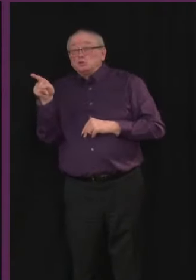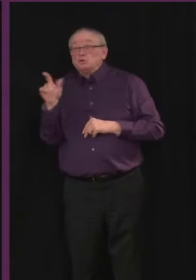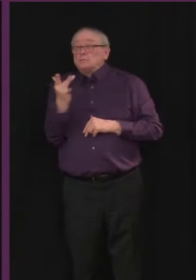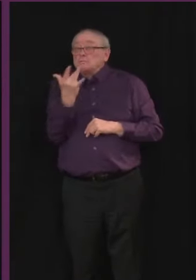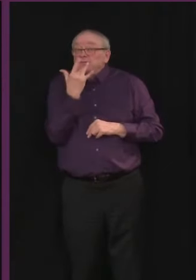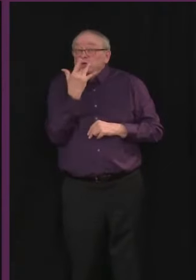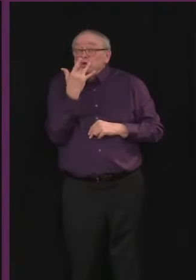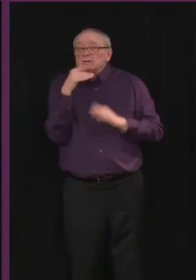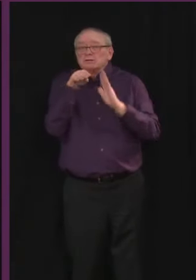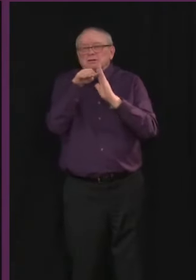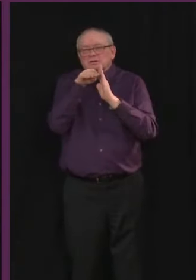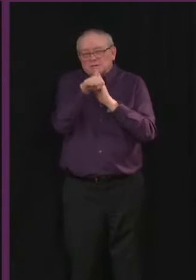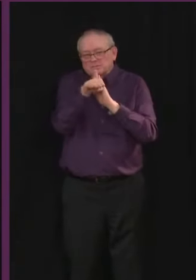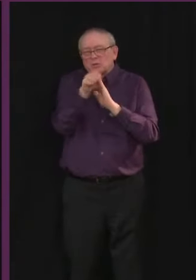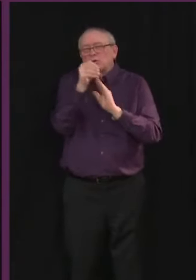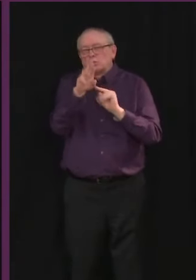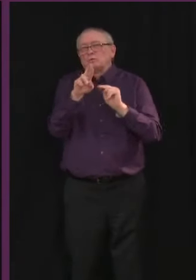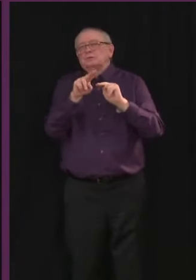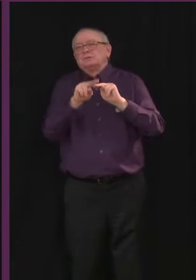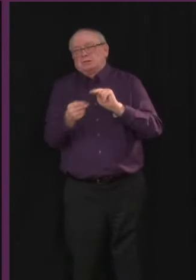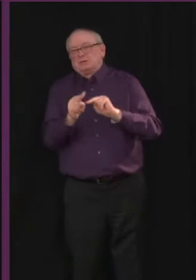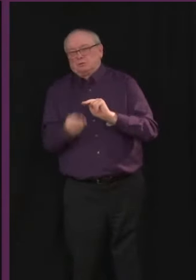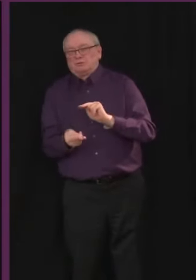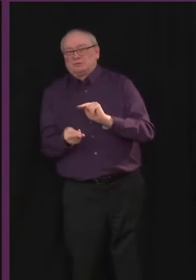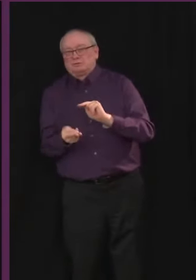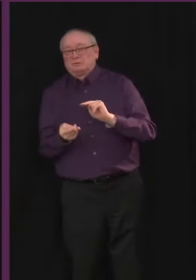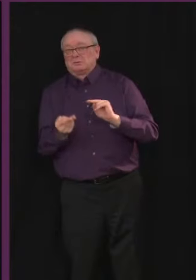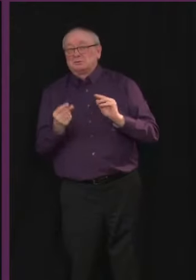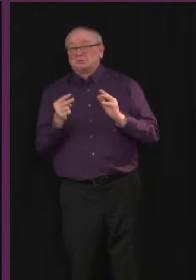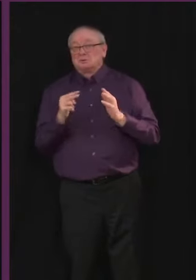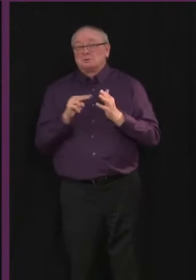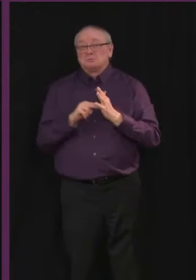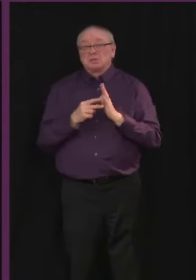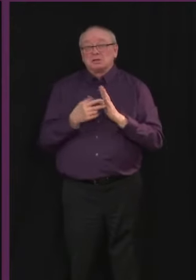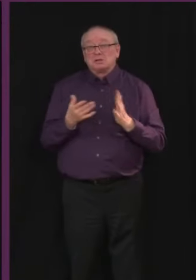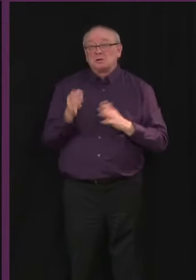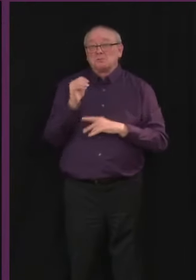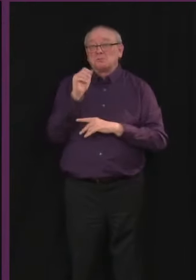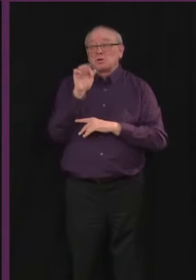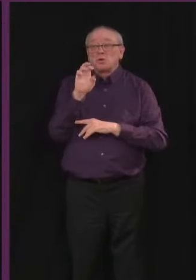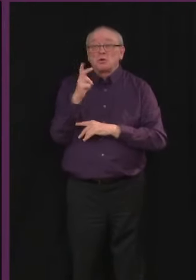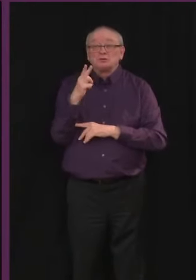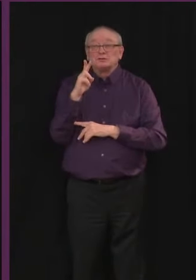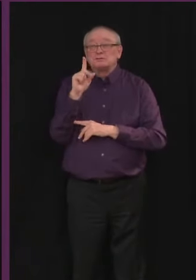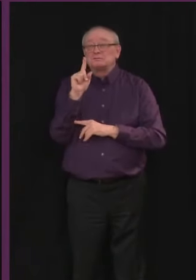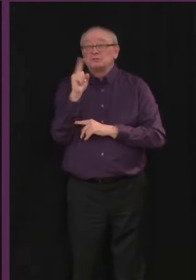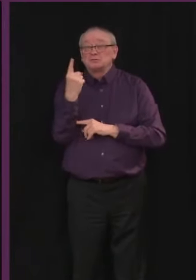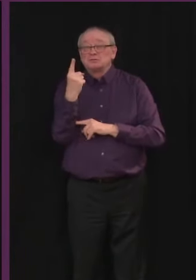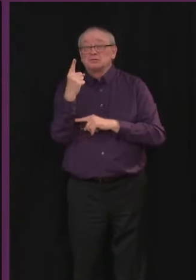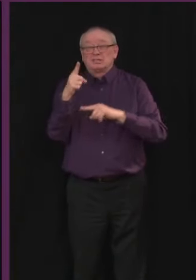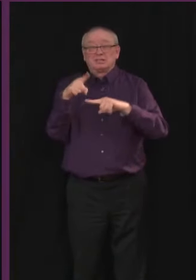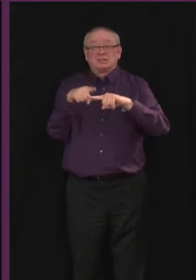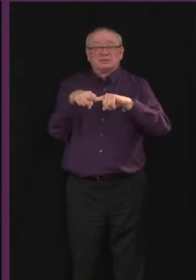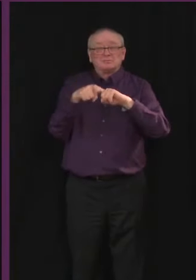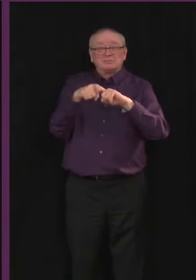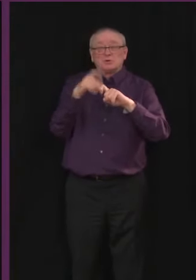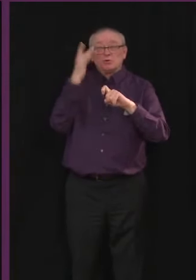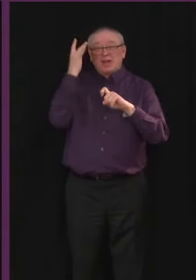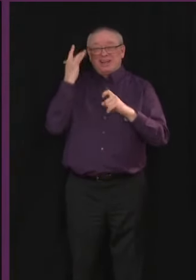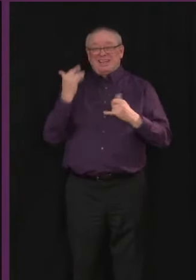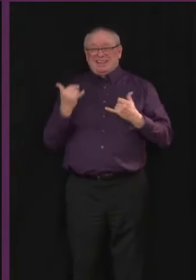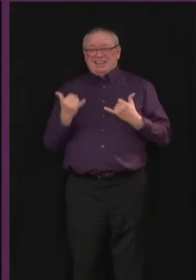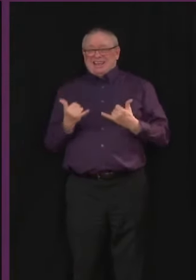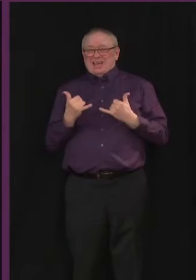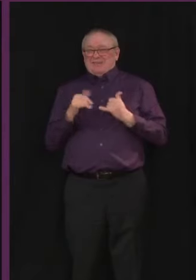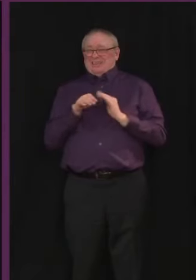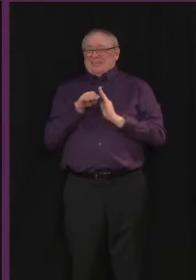now, does that indicate that we would be pausing as of March 1st, given what we're seeing right now? And the R value is lower in the